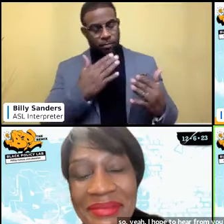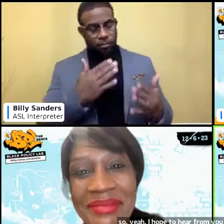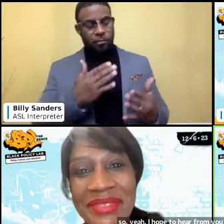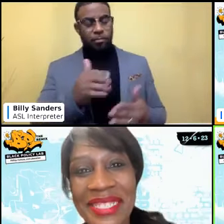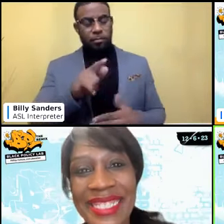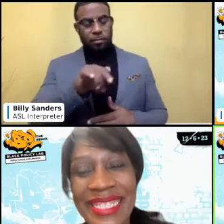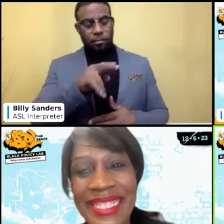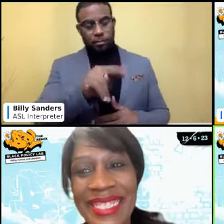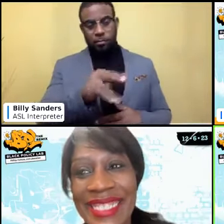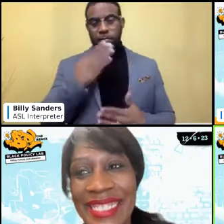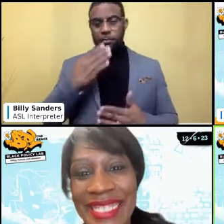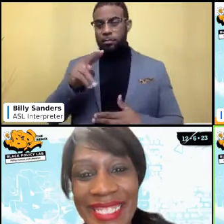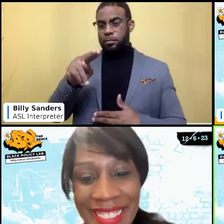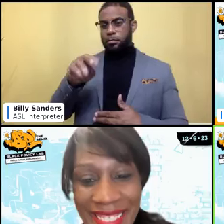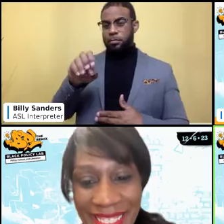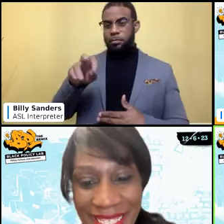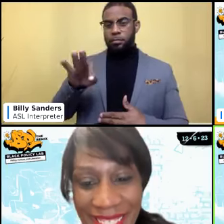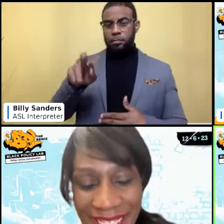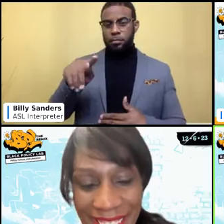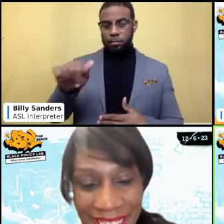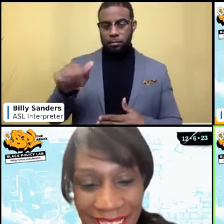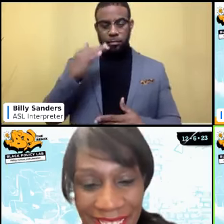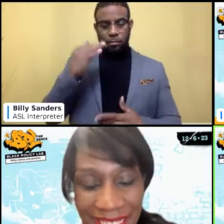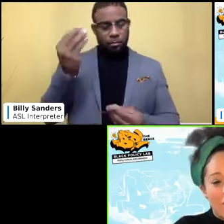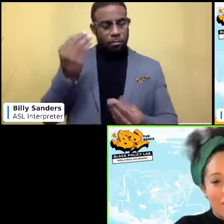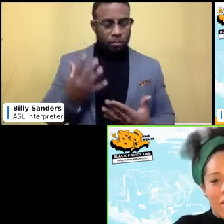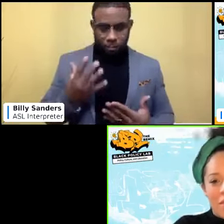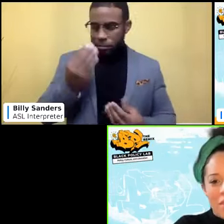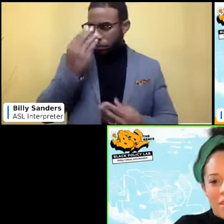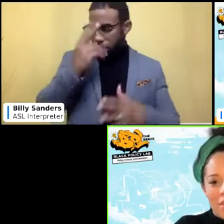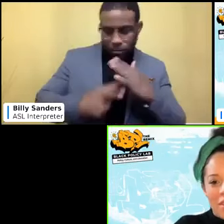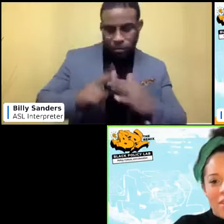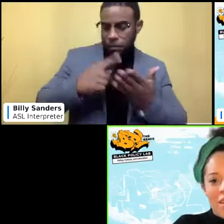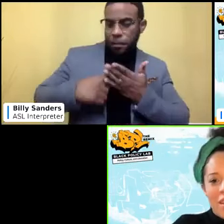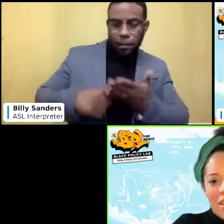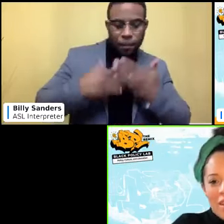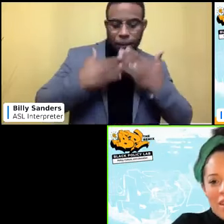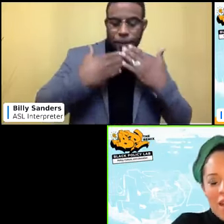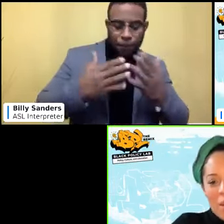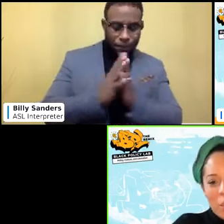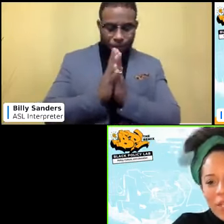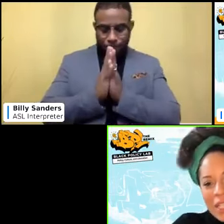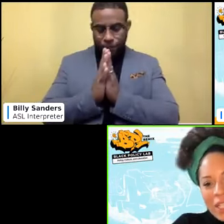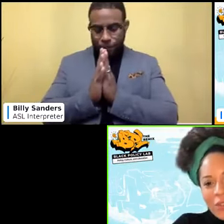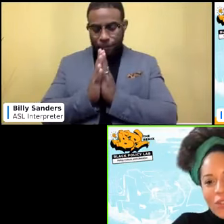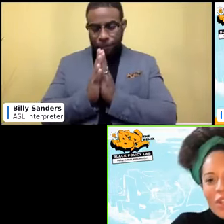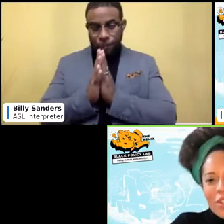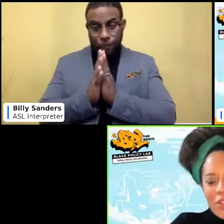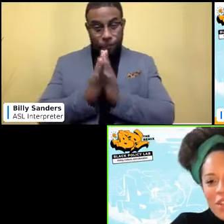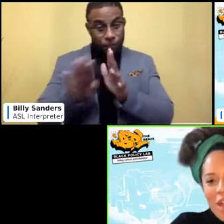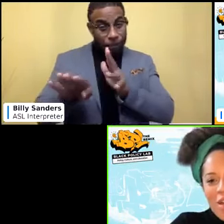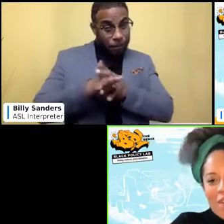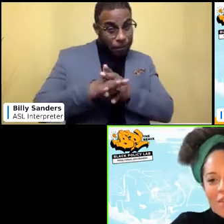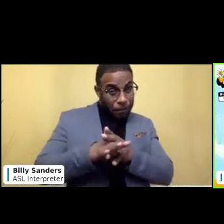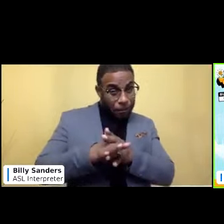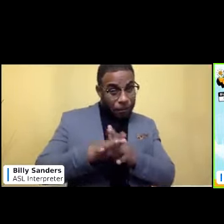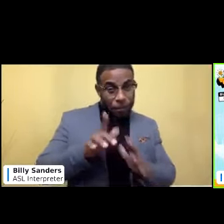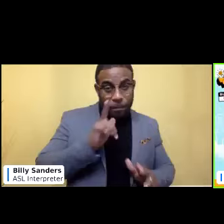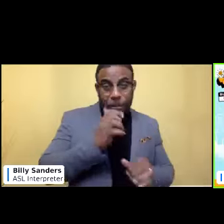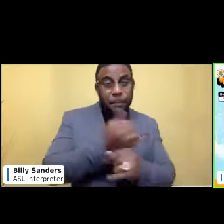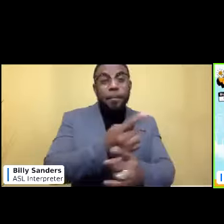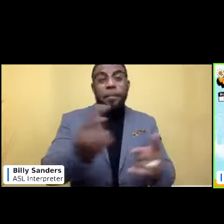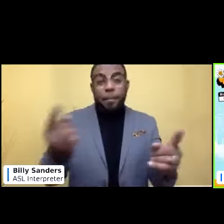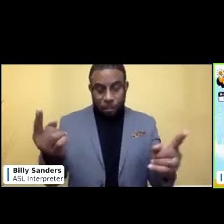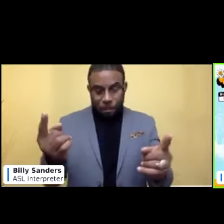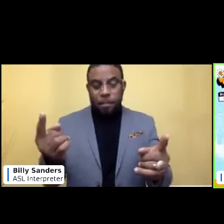you, Netfa, for such an informative and insightful conversation. We're breaking for lunch now,